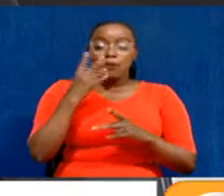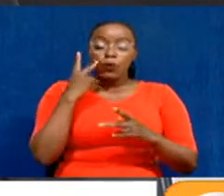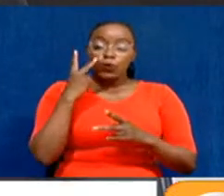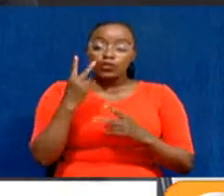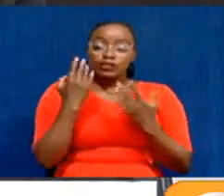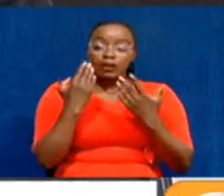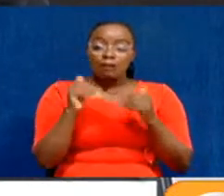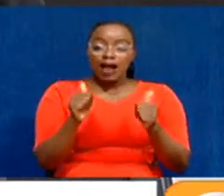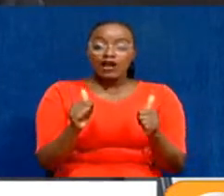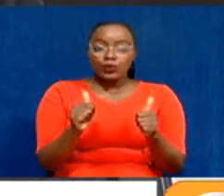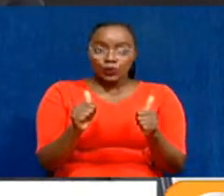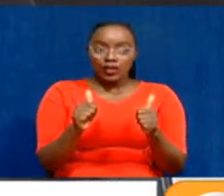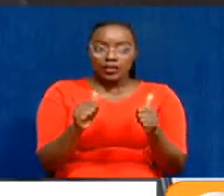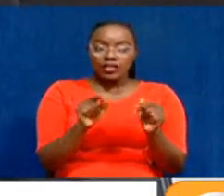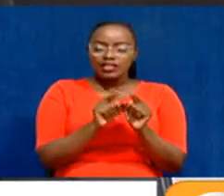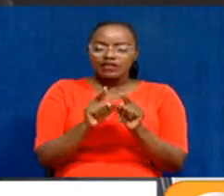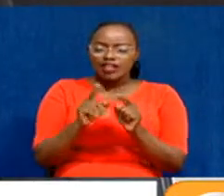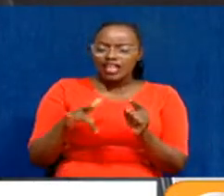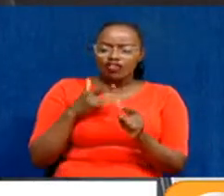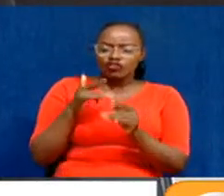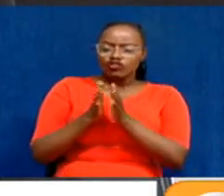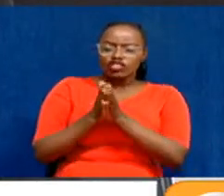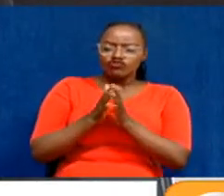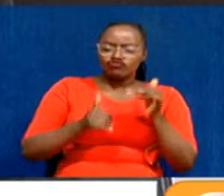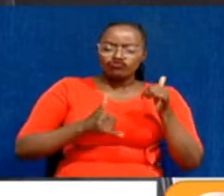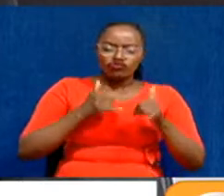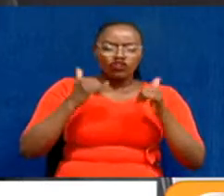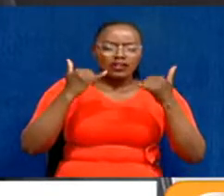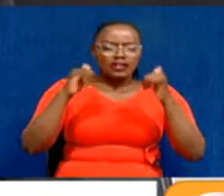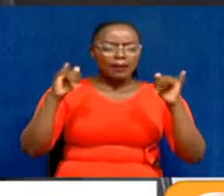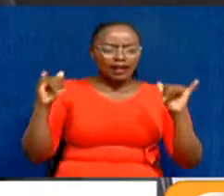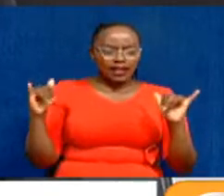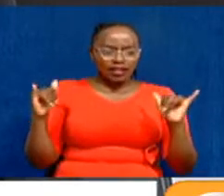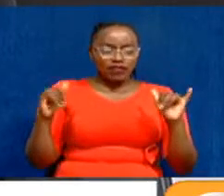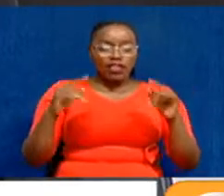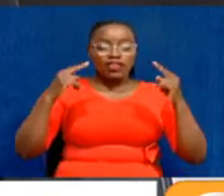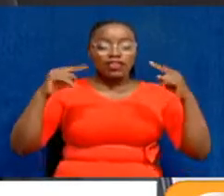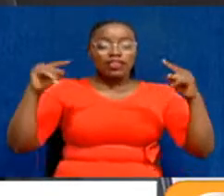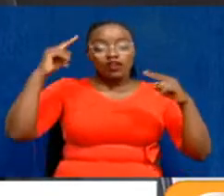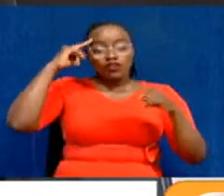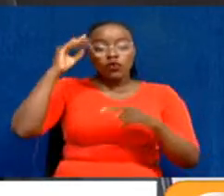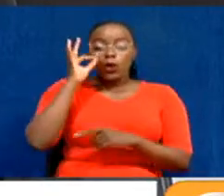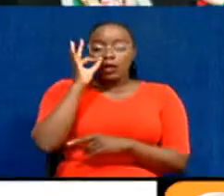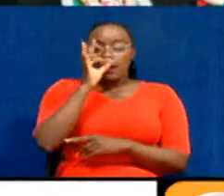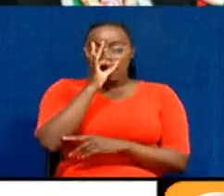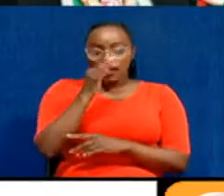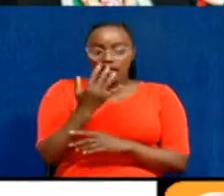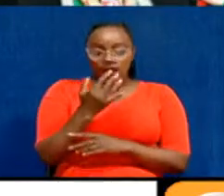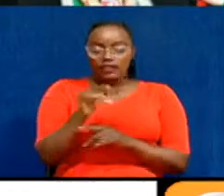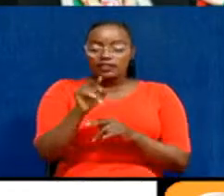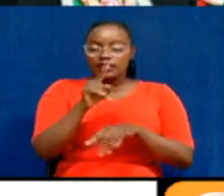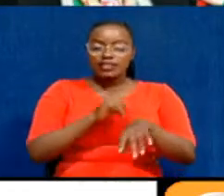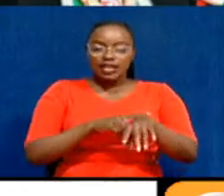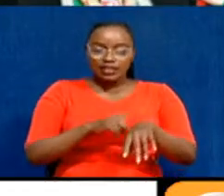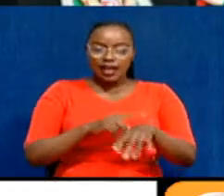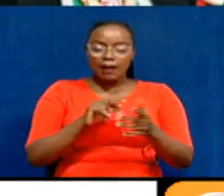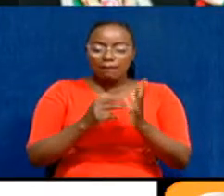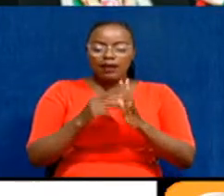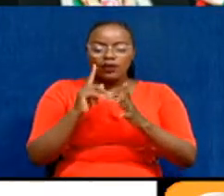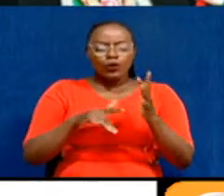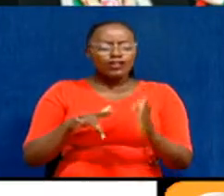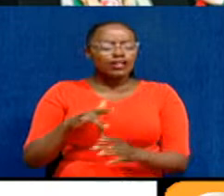witness the ecstasy of the moment of independence, the victory of Mwai Kibaki presented such moment. Right?